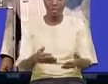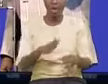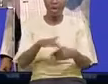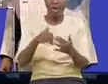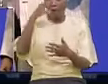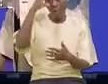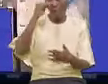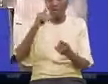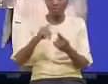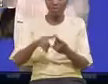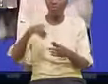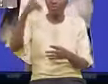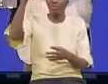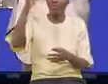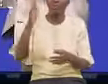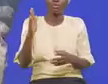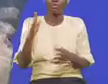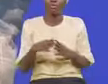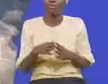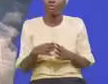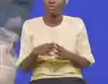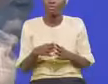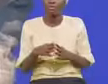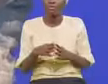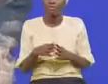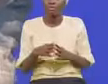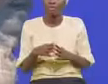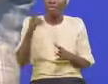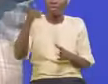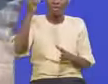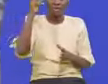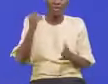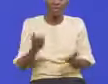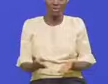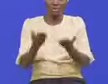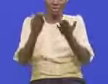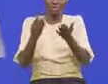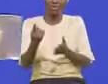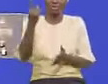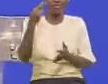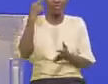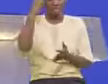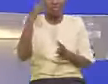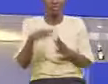bena wòalé le amewo katã dome kple Mawu. Ye te wokɔe ɖe dzi ɖo.